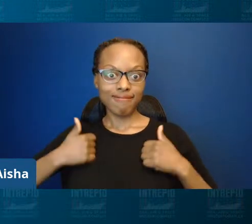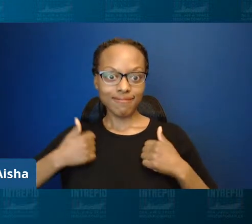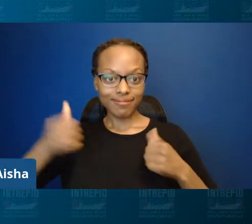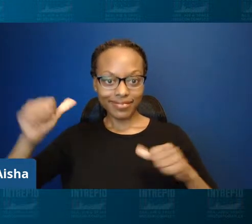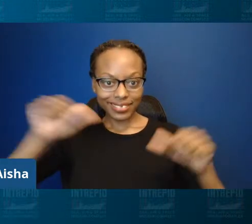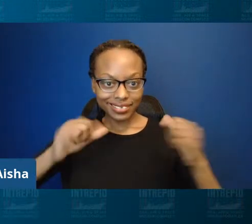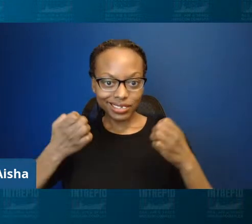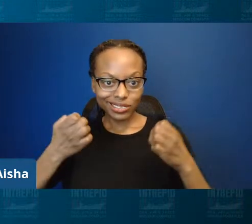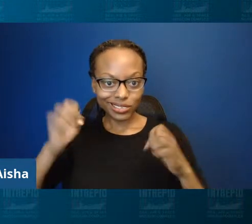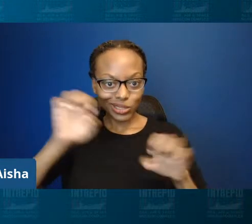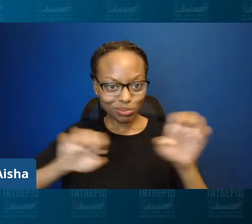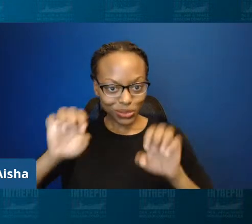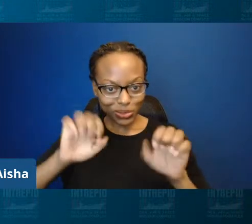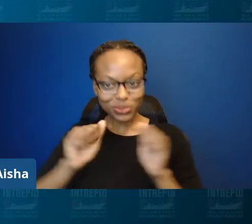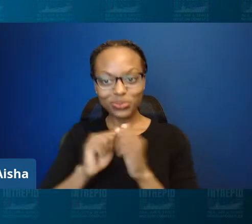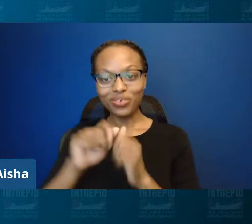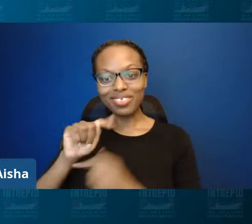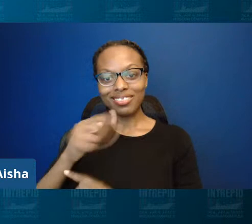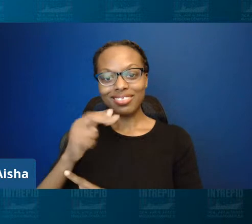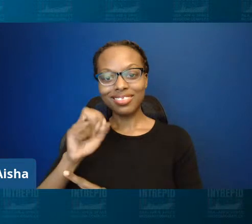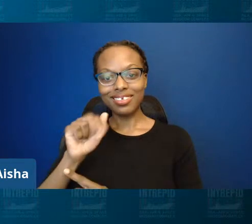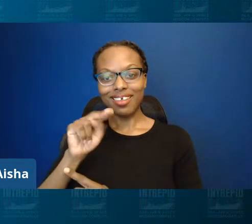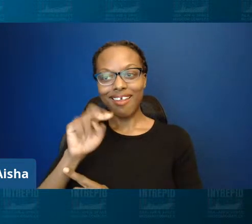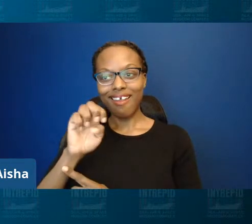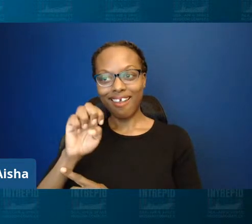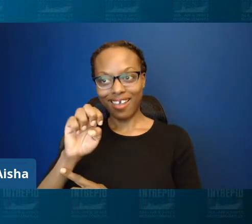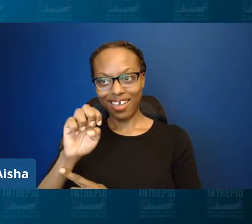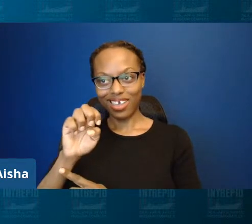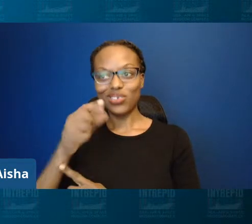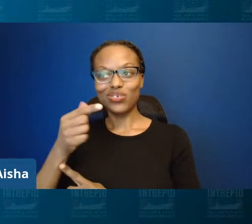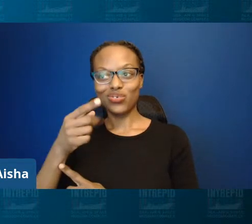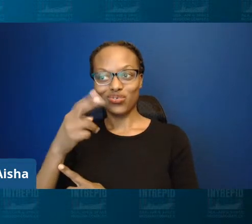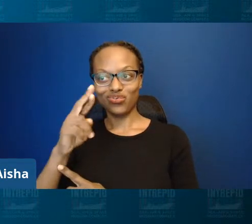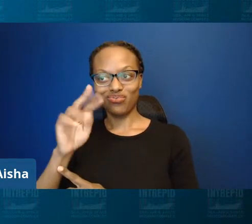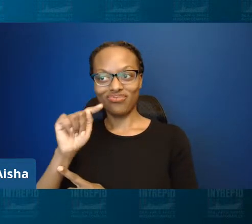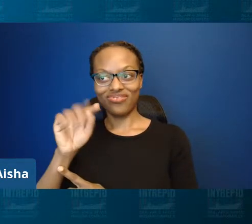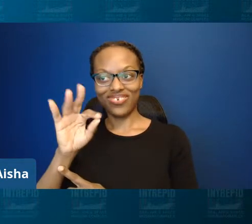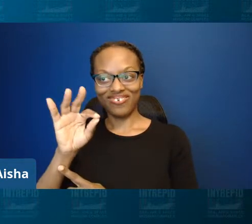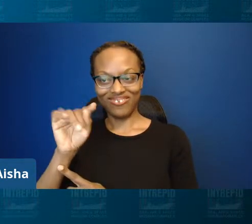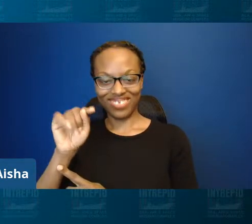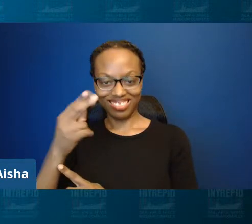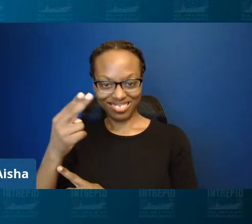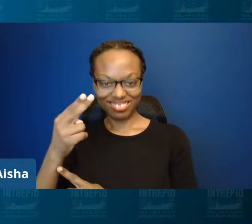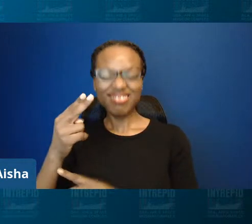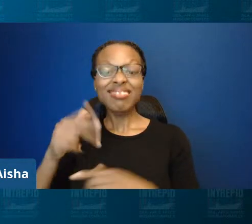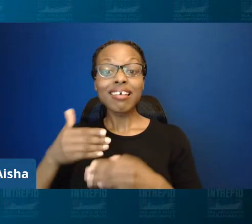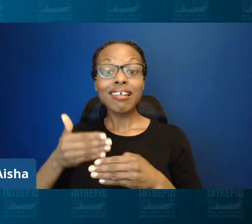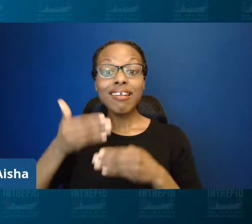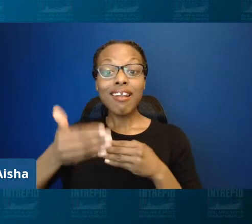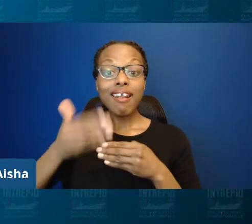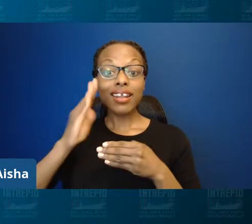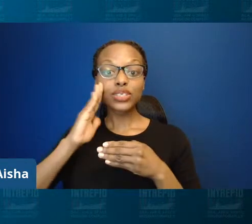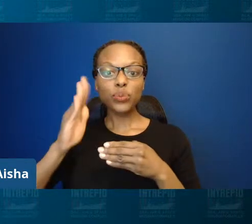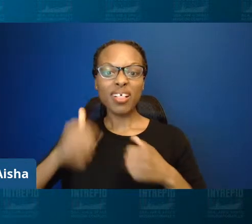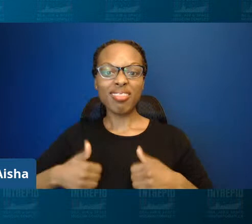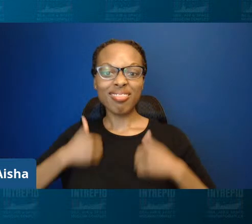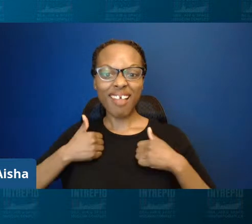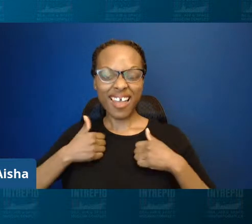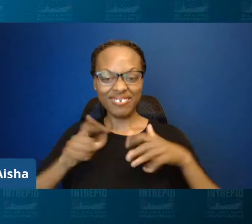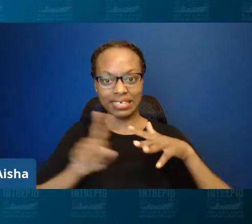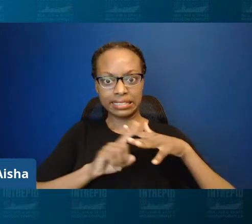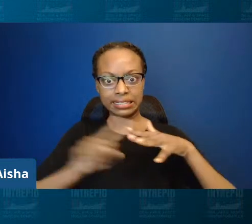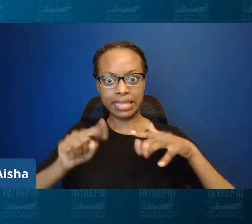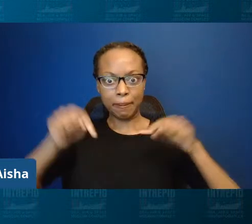Theanne Griffith, followed by a live Escape This activity played out by authors Jennifer Holm, John Rocco, and Bill